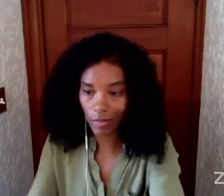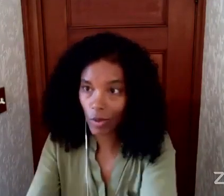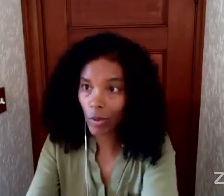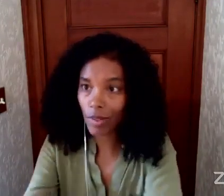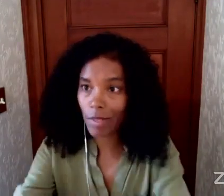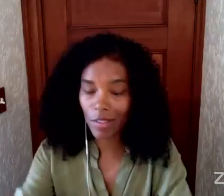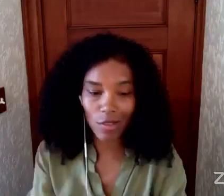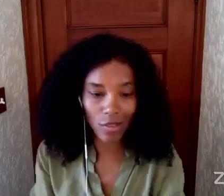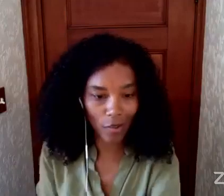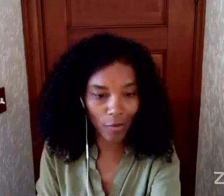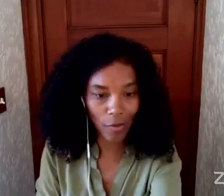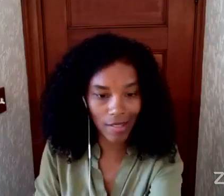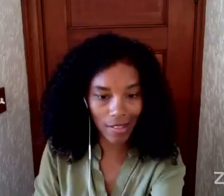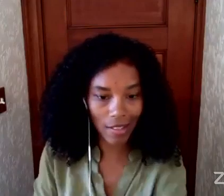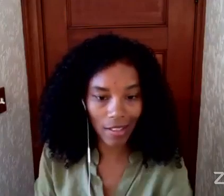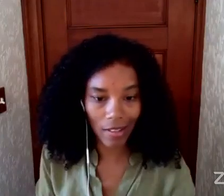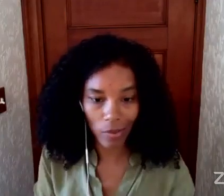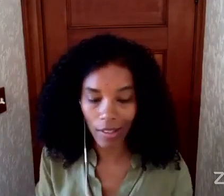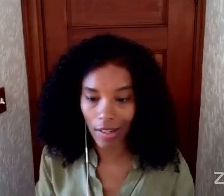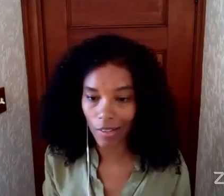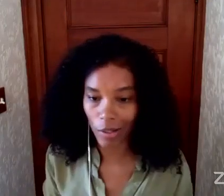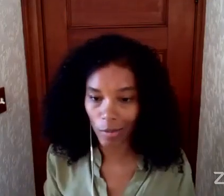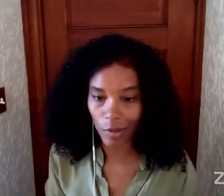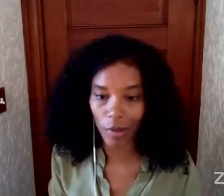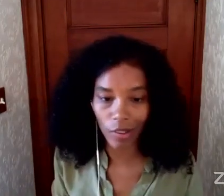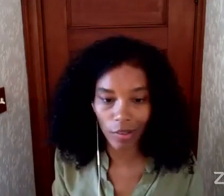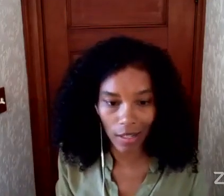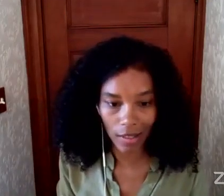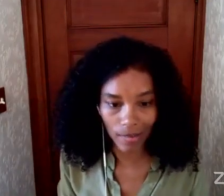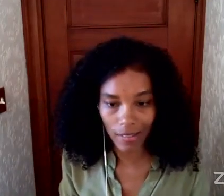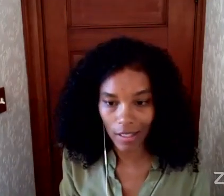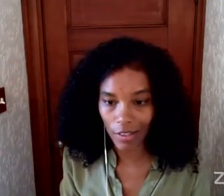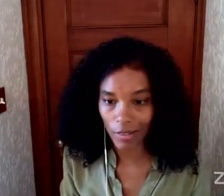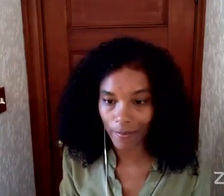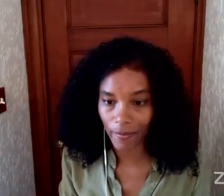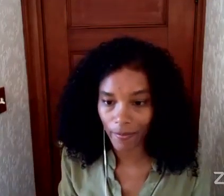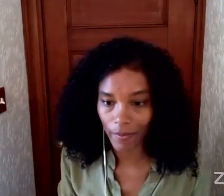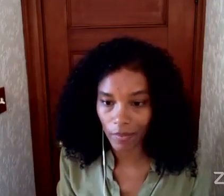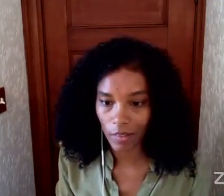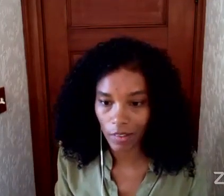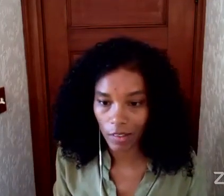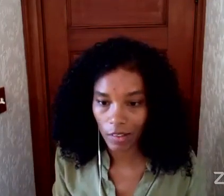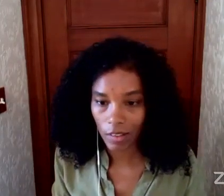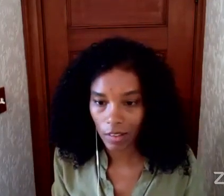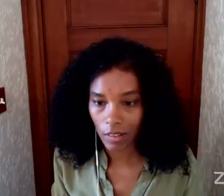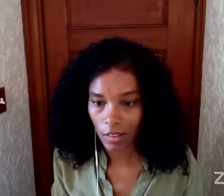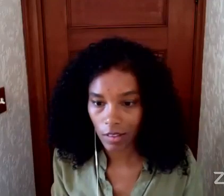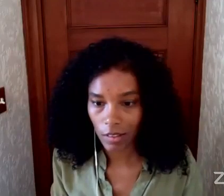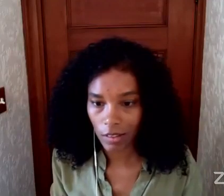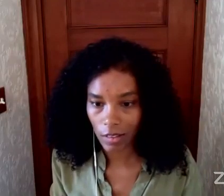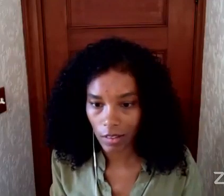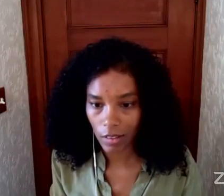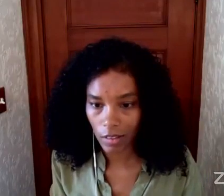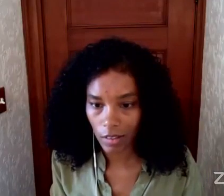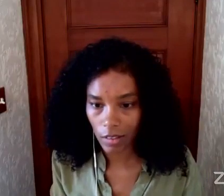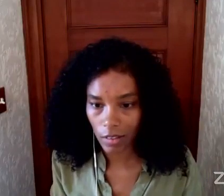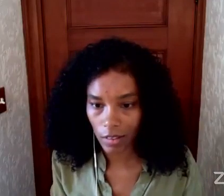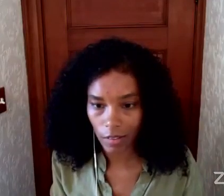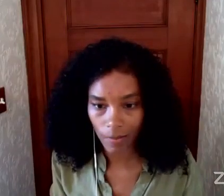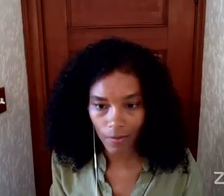do another 20 minutes or so of presenting, and then we're gonna jump into our Q&A session.